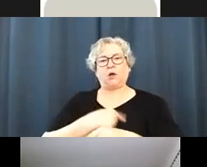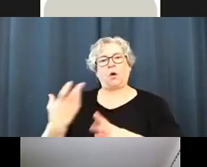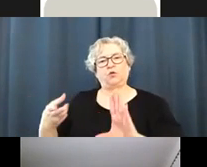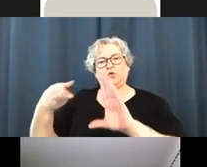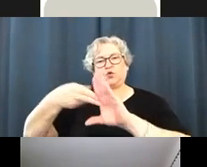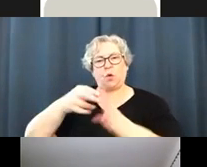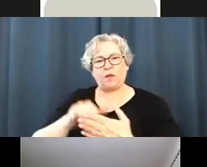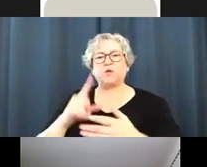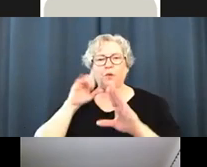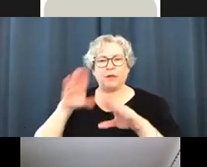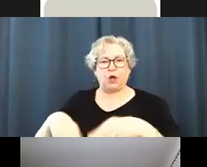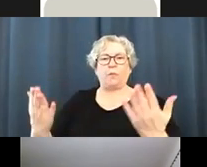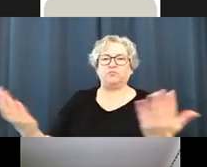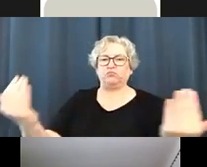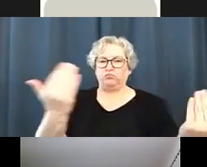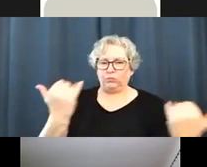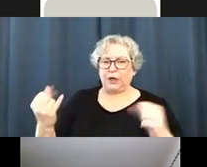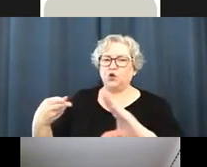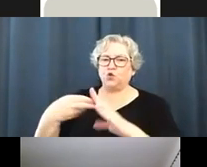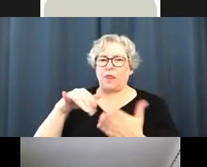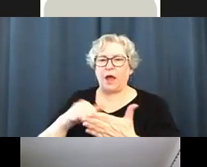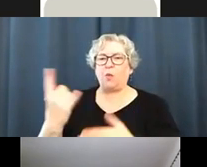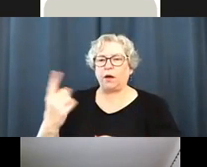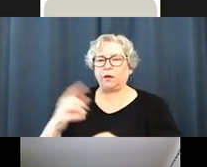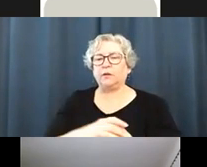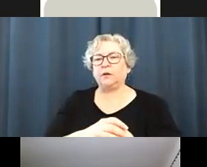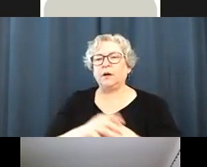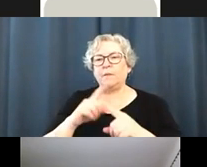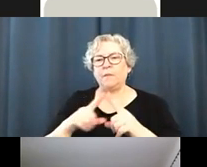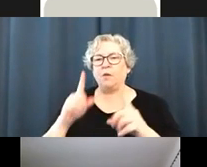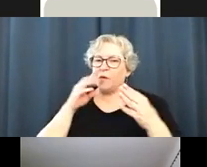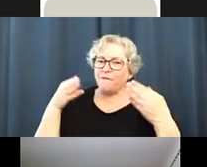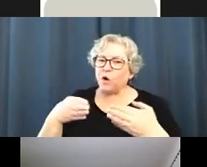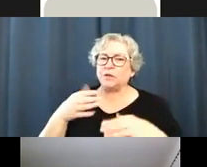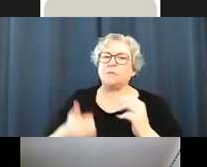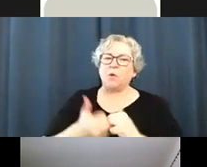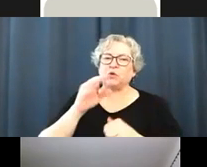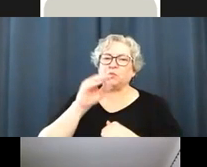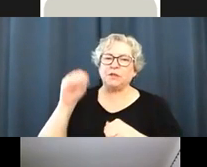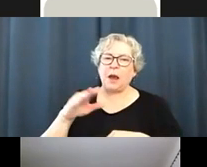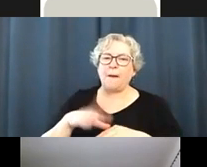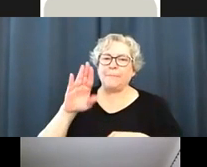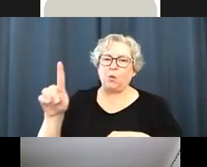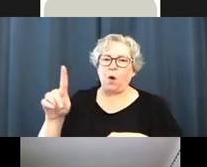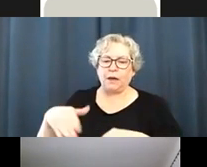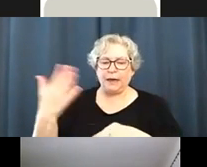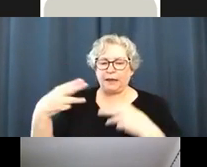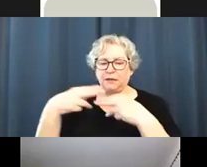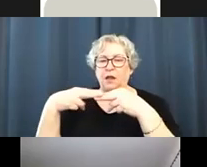So we opened it up and let them do that as well. But it was concentrated on B1. All right, next slide.